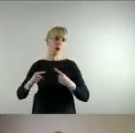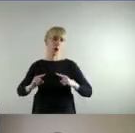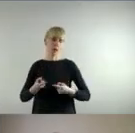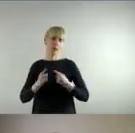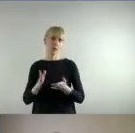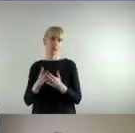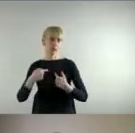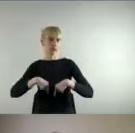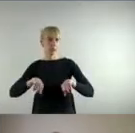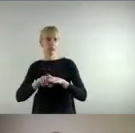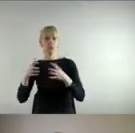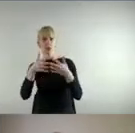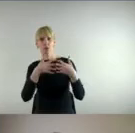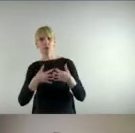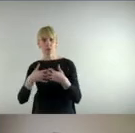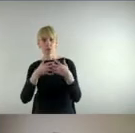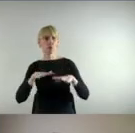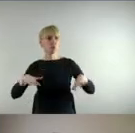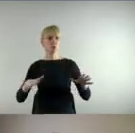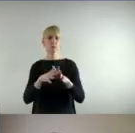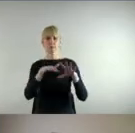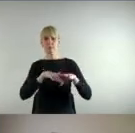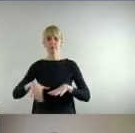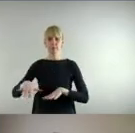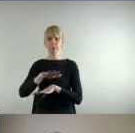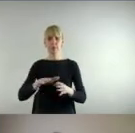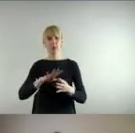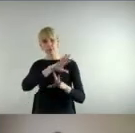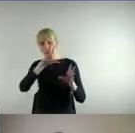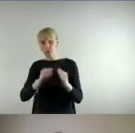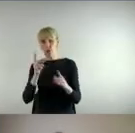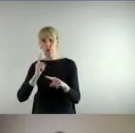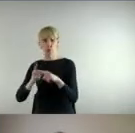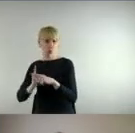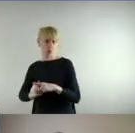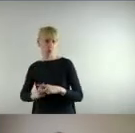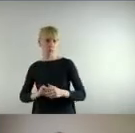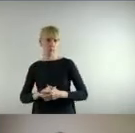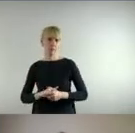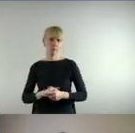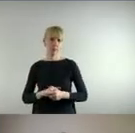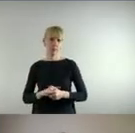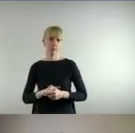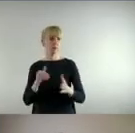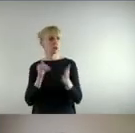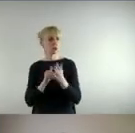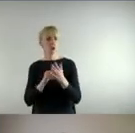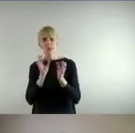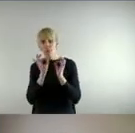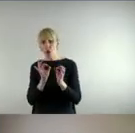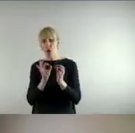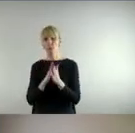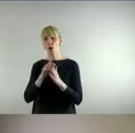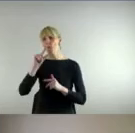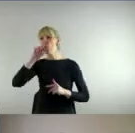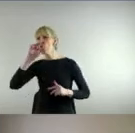large networks to the members. Create a good proactive cooperation with volunteer organizations.